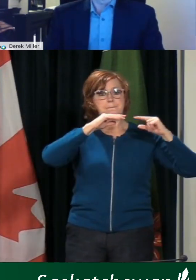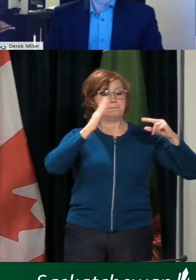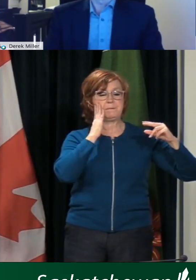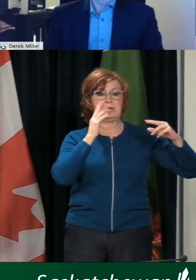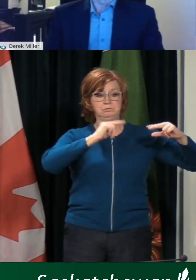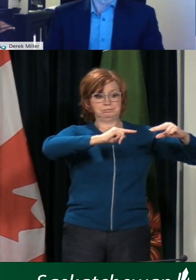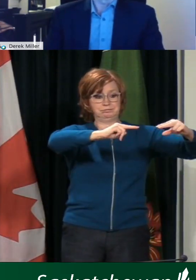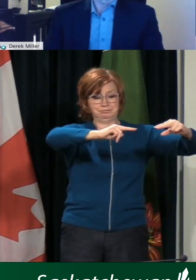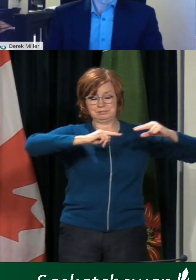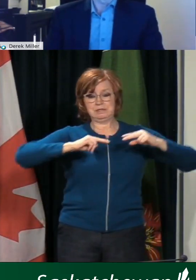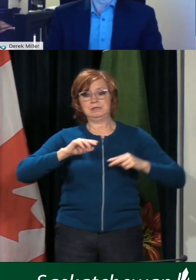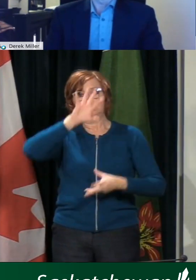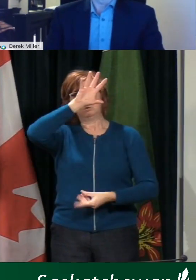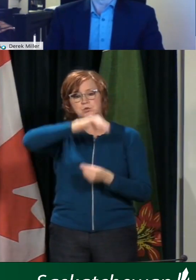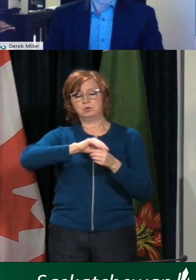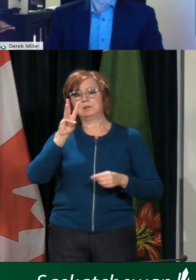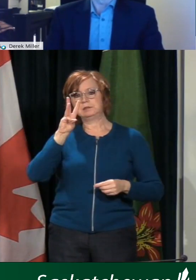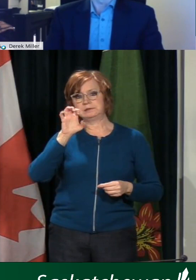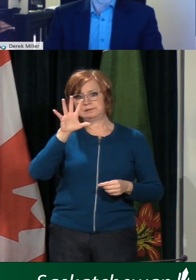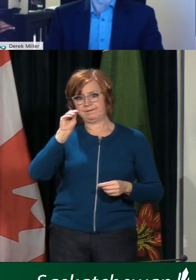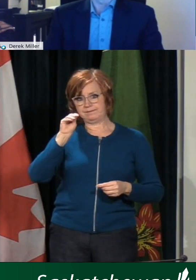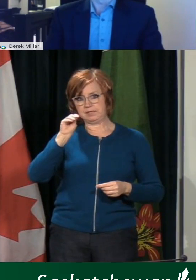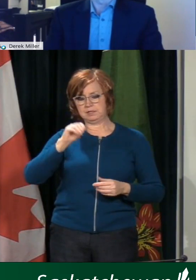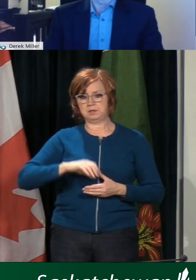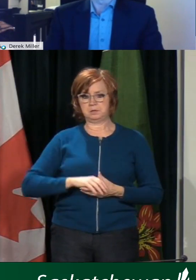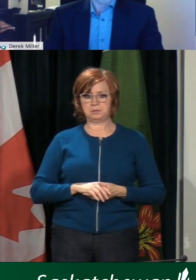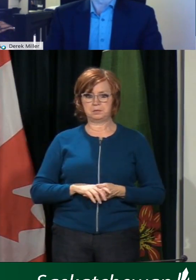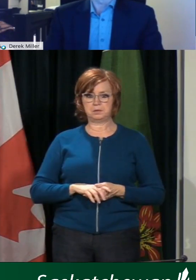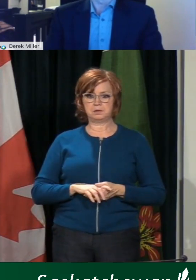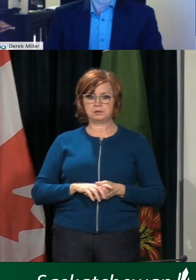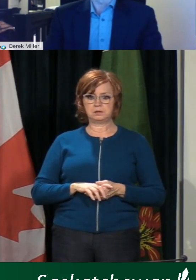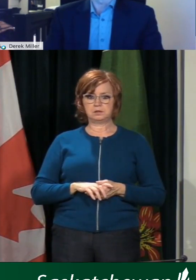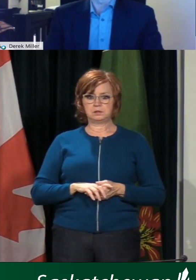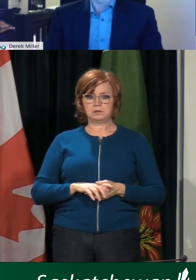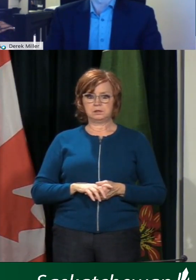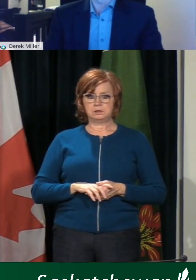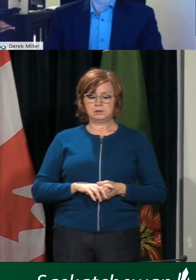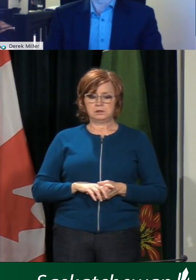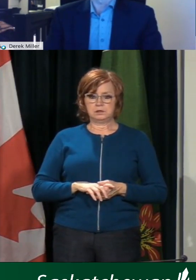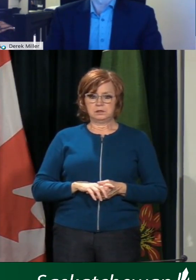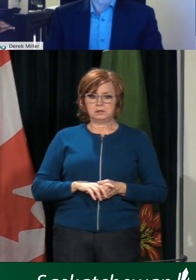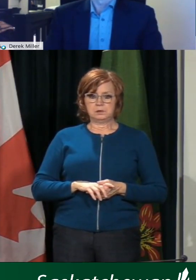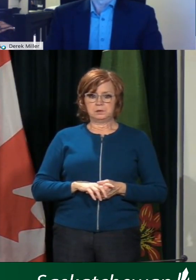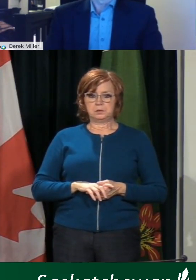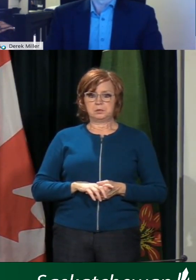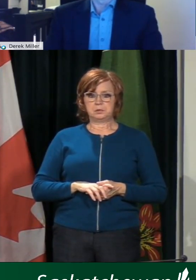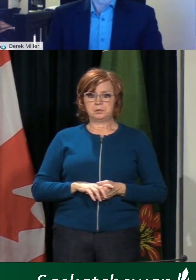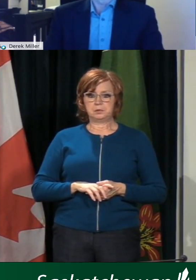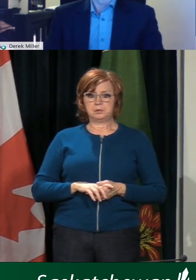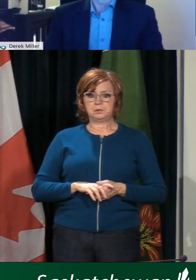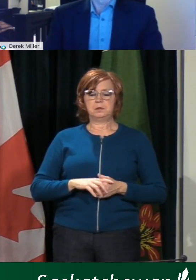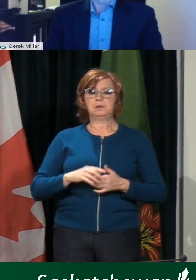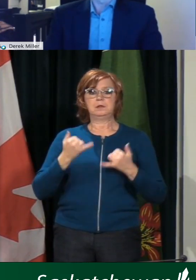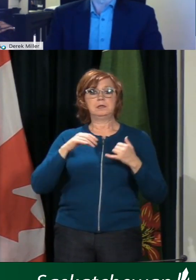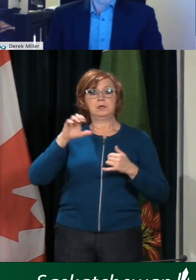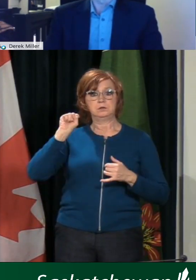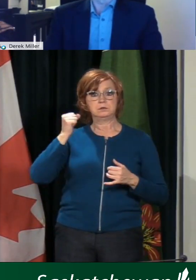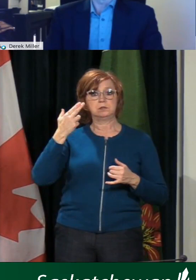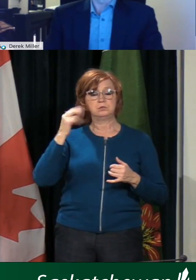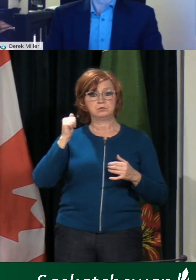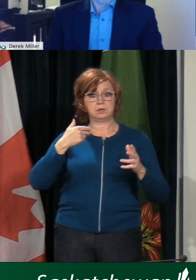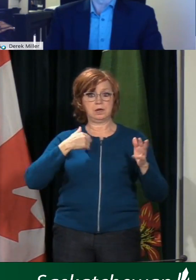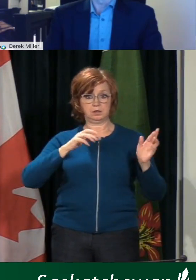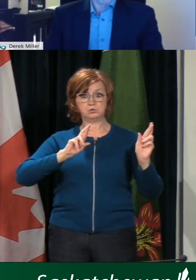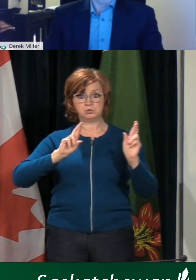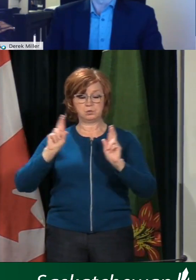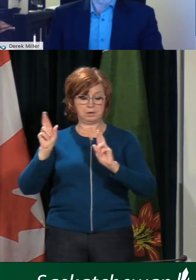Saskatchewan Health Authority is working with the Ministry of Health on a health system service resumption plan. Similar to other plans